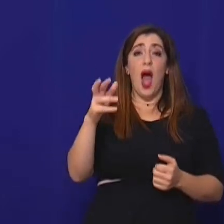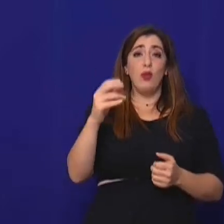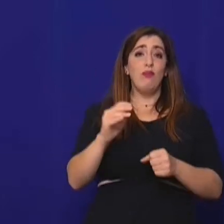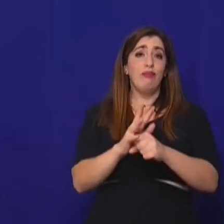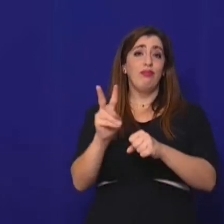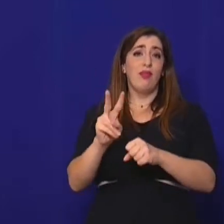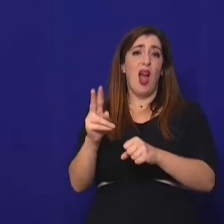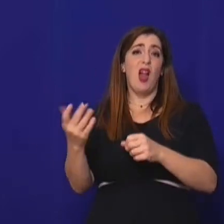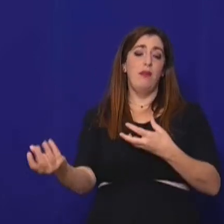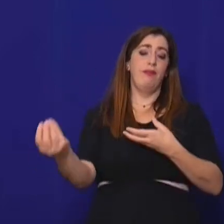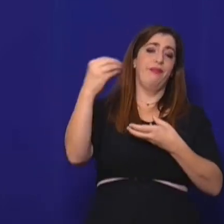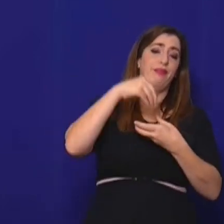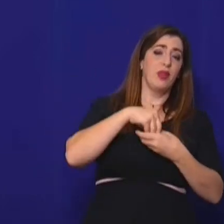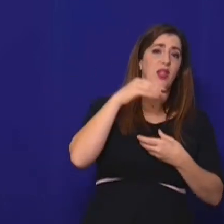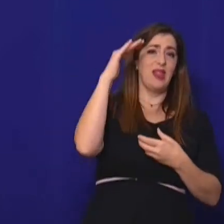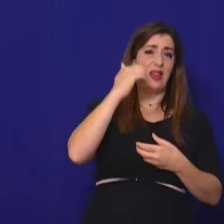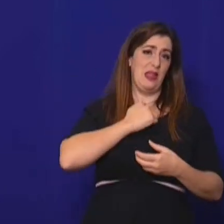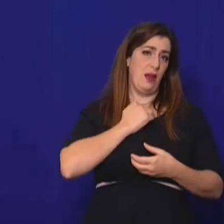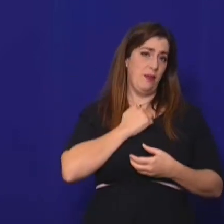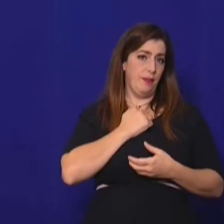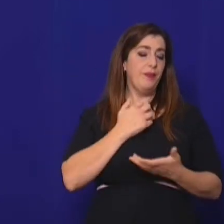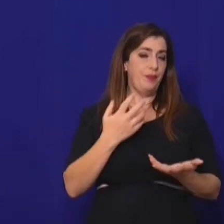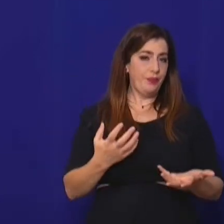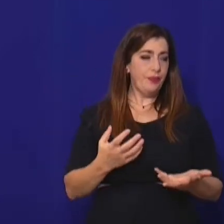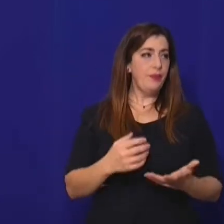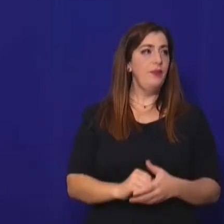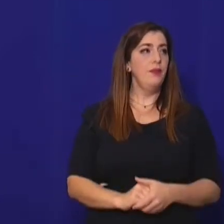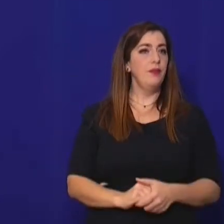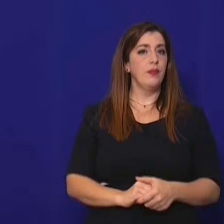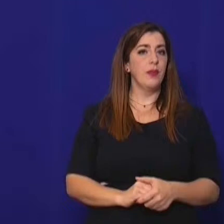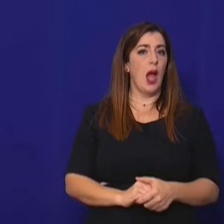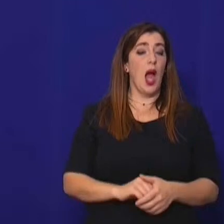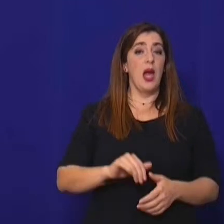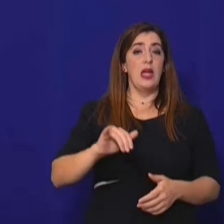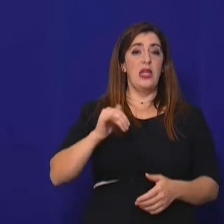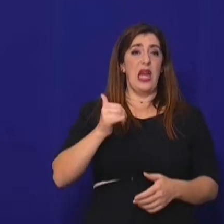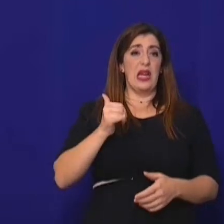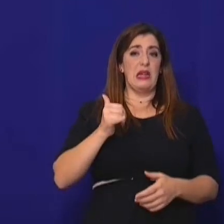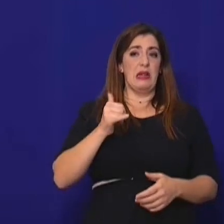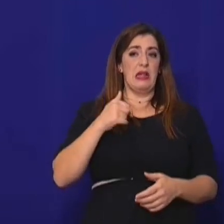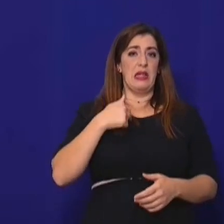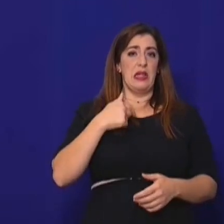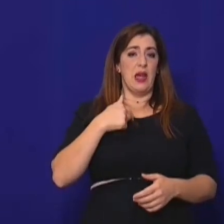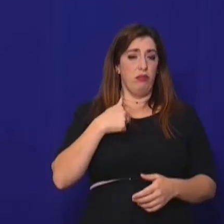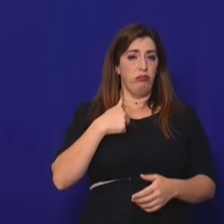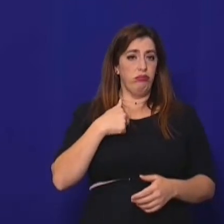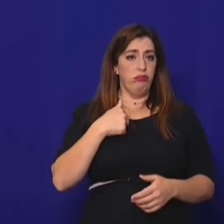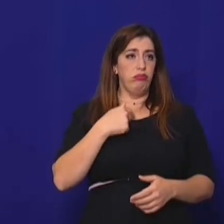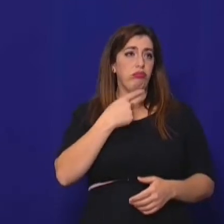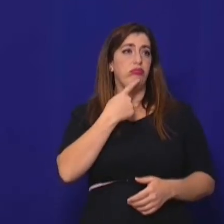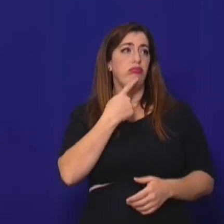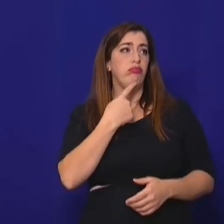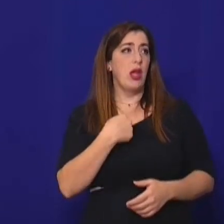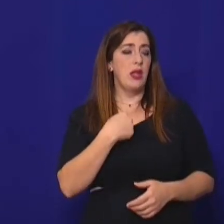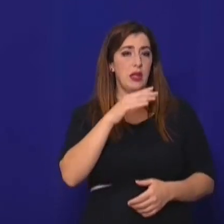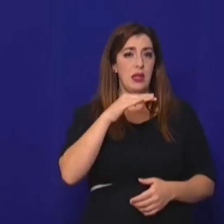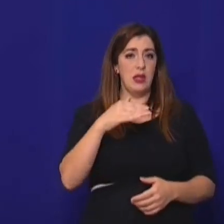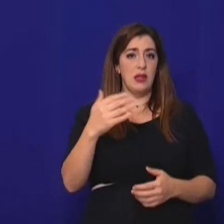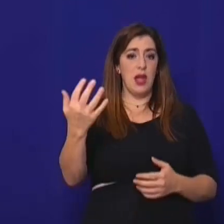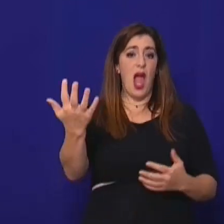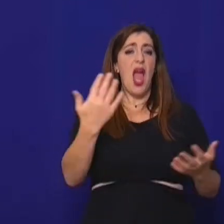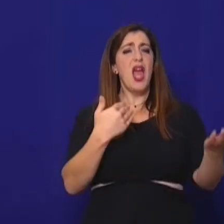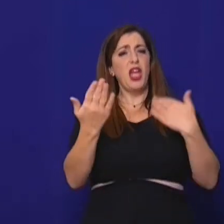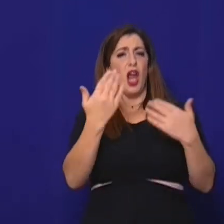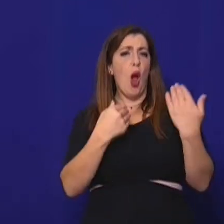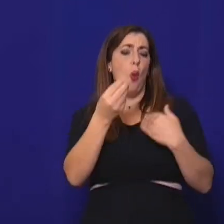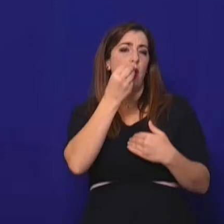jiġi trasmess. Niftakru wkoll li meta xi ħadd ħajkun qed jistieden xi ħadd fid-dar tiegħu għall-ikel, hemmhekk inti ma tkunx qed tuża